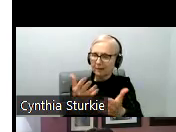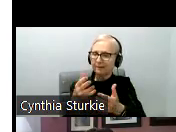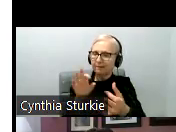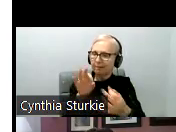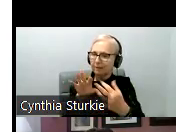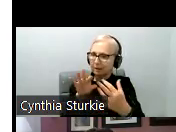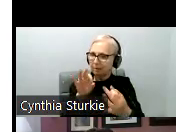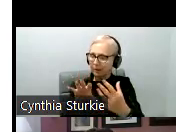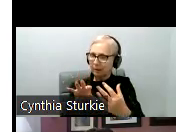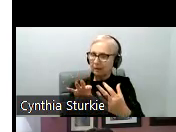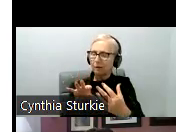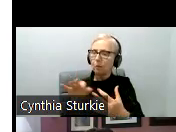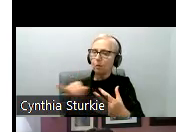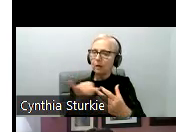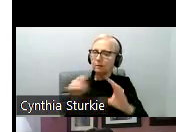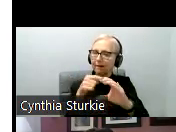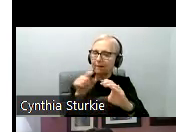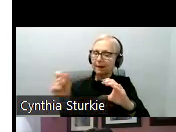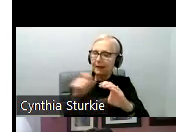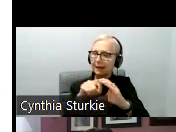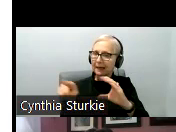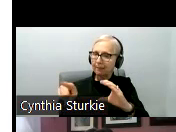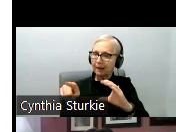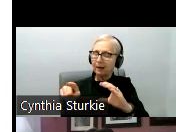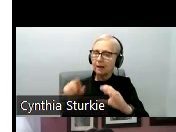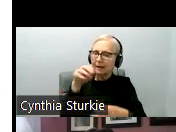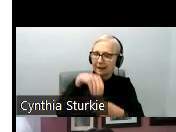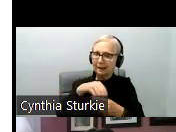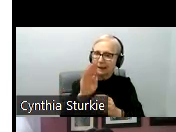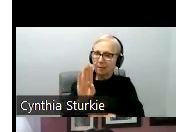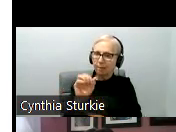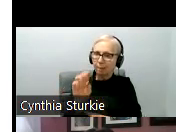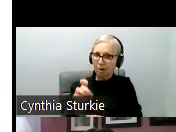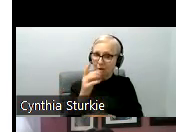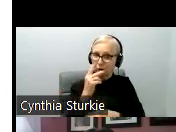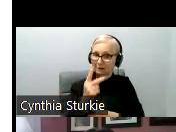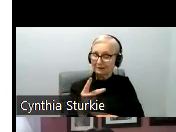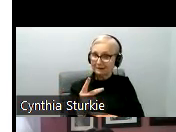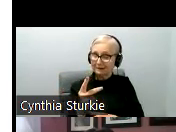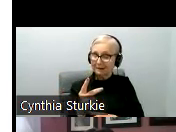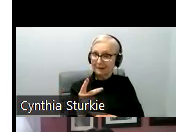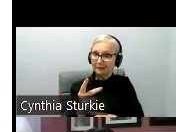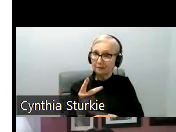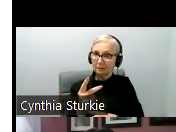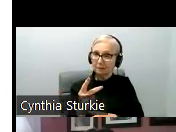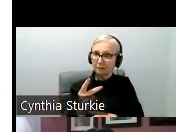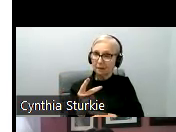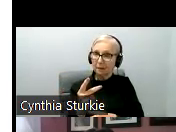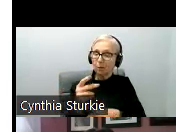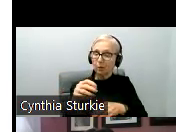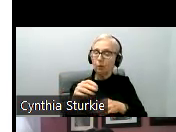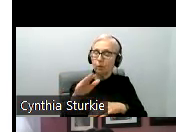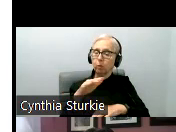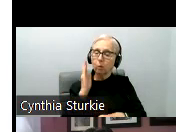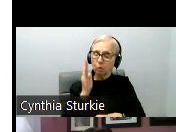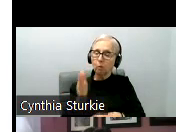We also have an email inbox that you can see here, and we will also be dropping that throughout the